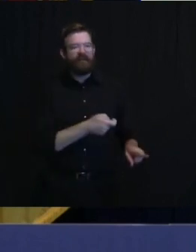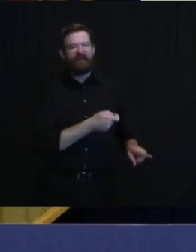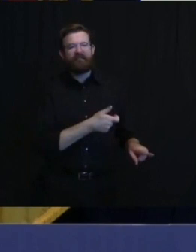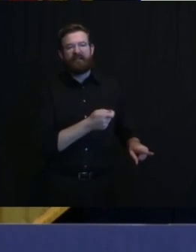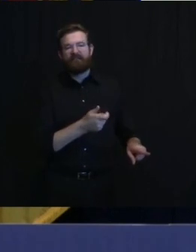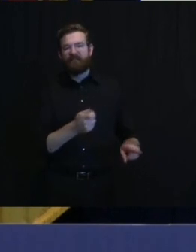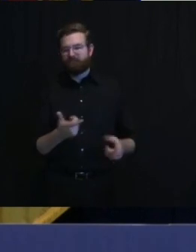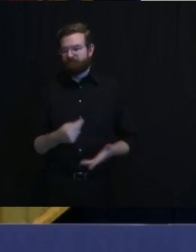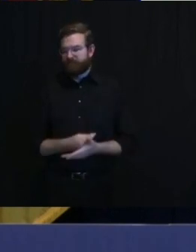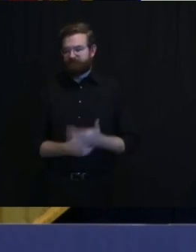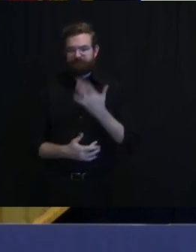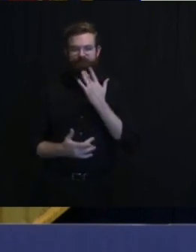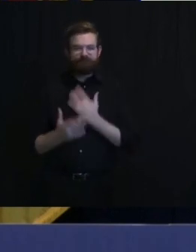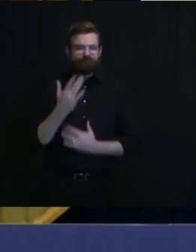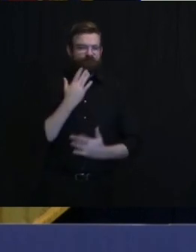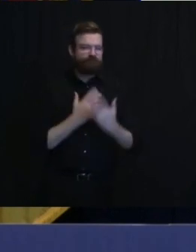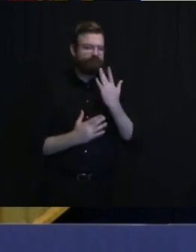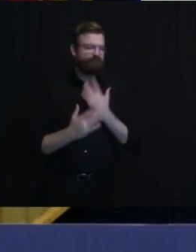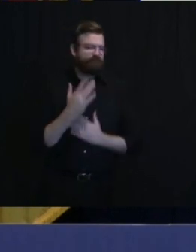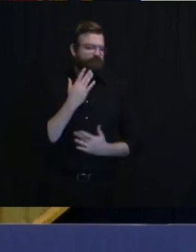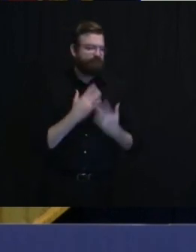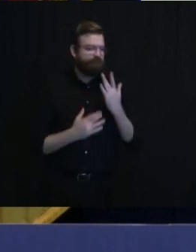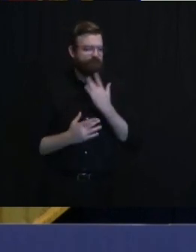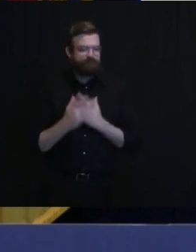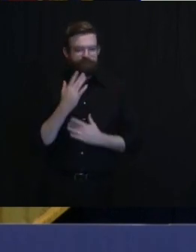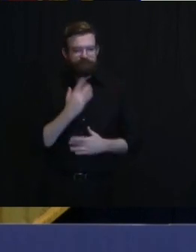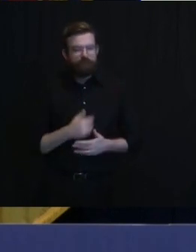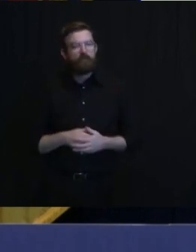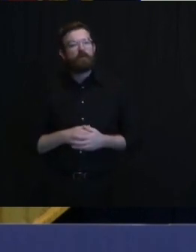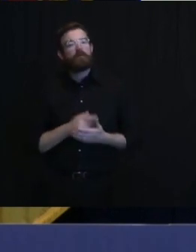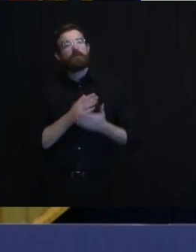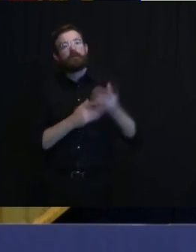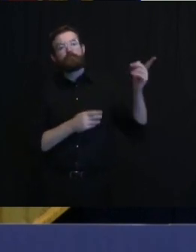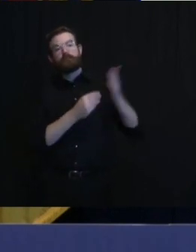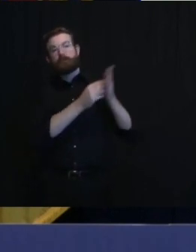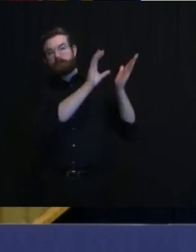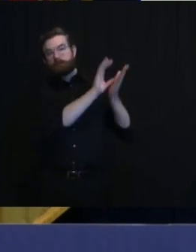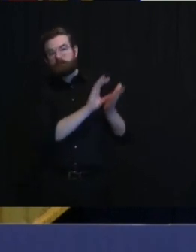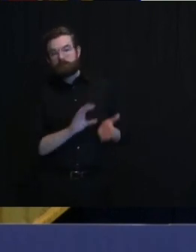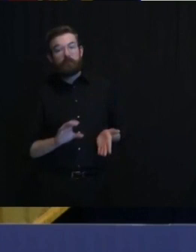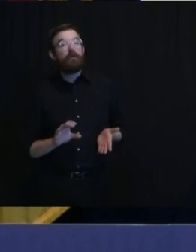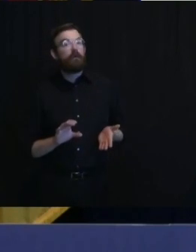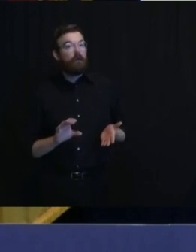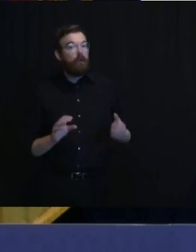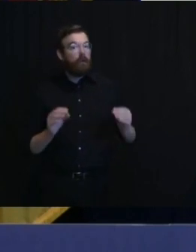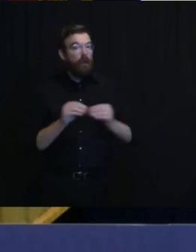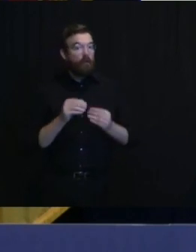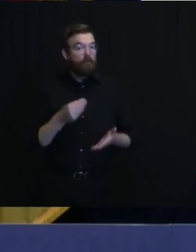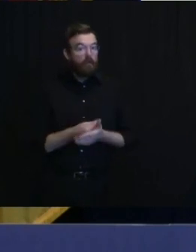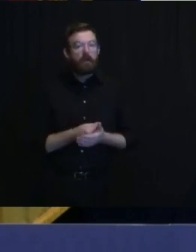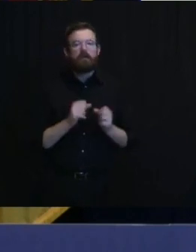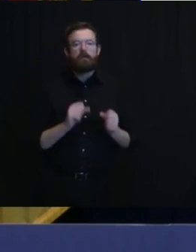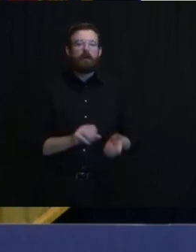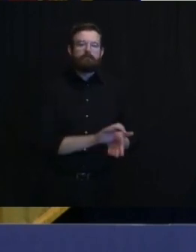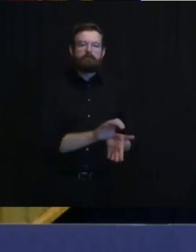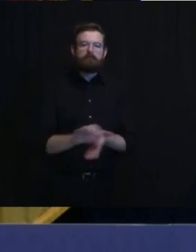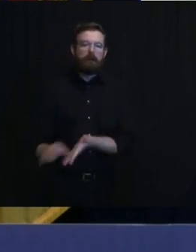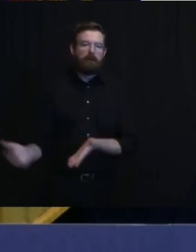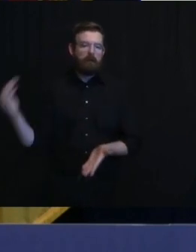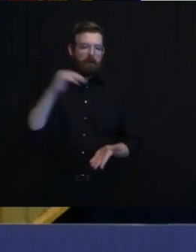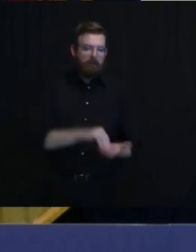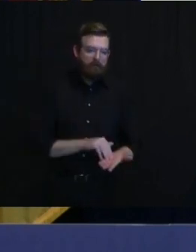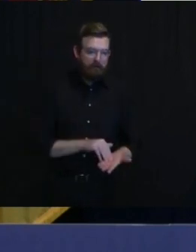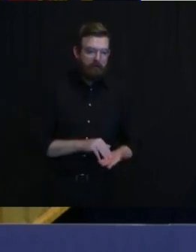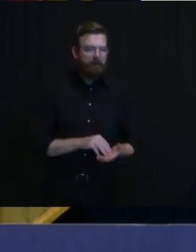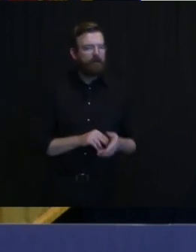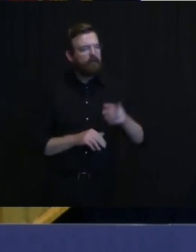bat here on herd immunity. There's a lot being written and spoken about it. There was a very interesting piece in the New York Times about it. Would